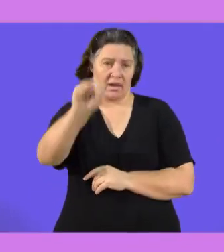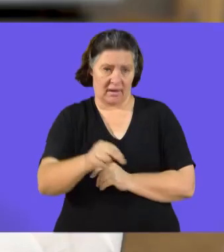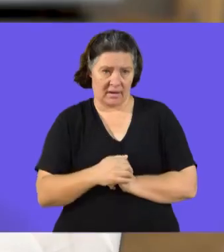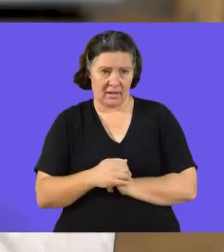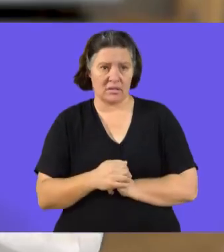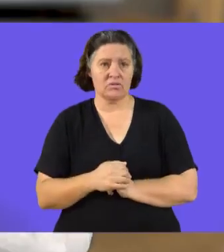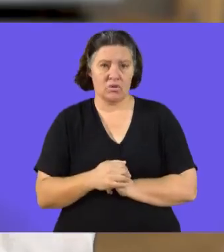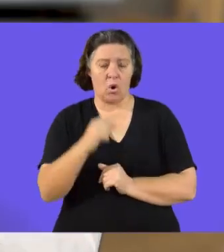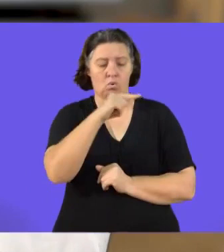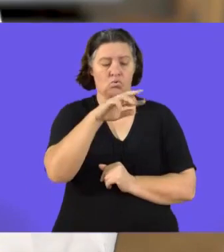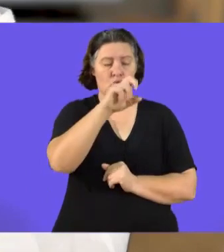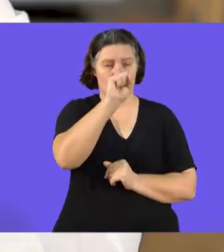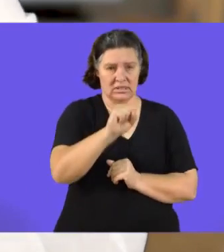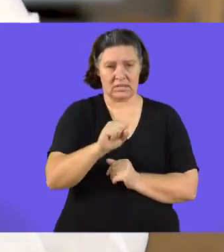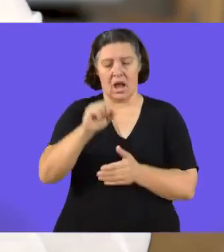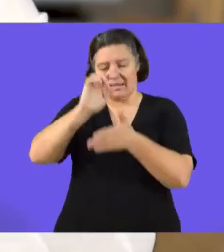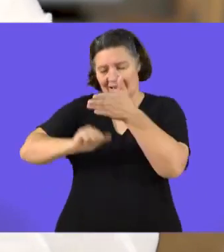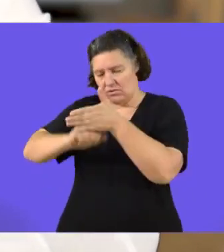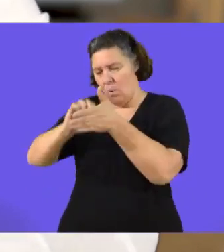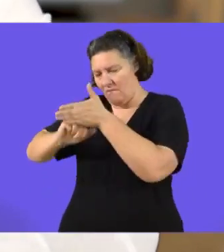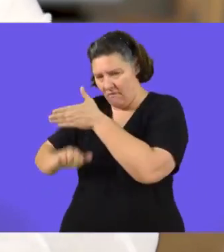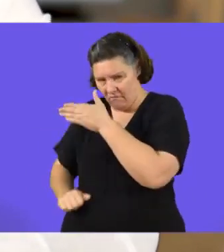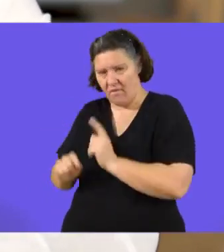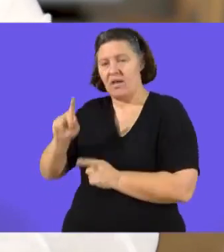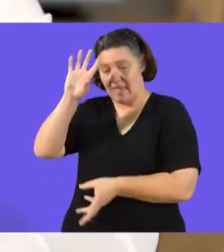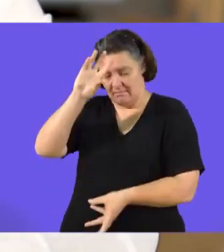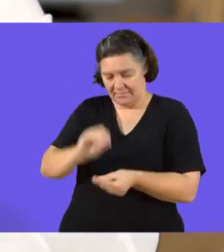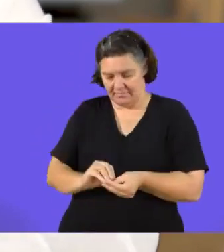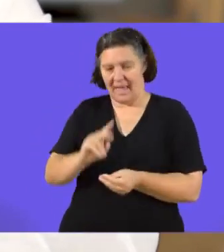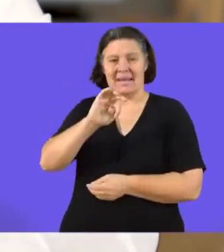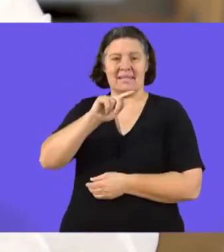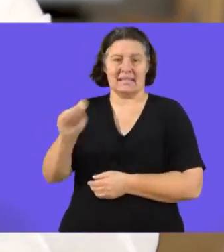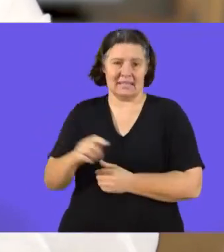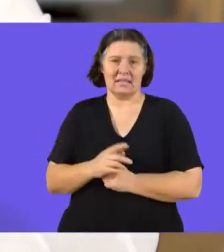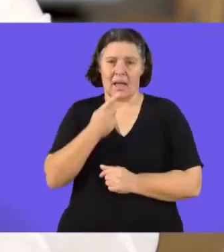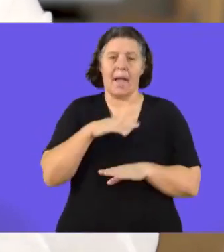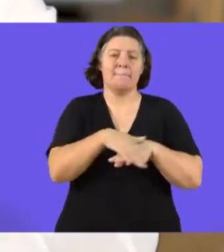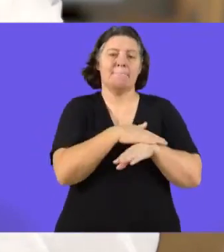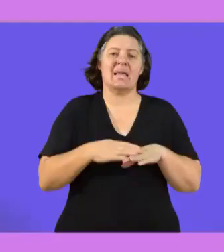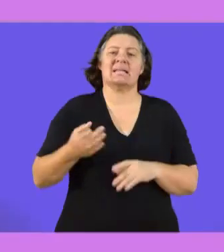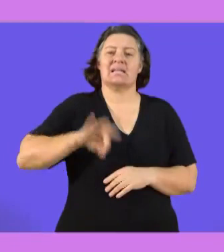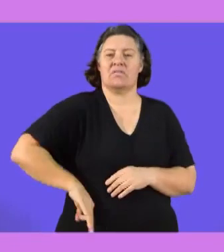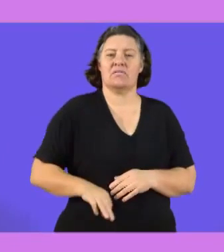gross pay minus all our deductions. So we can see here, he earns a basic salary of